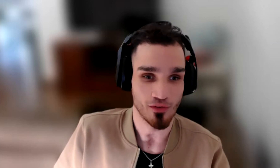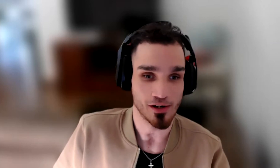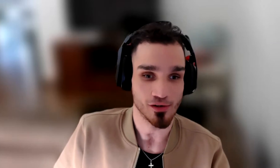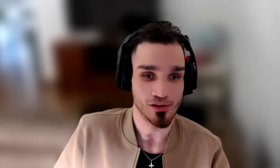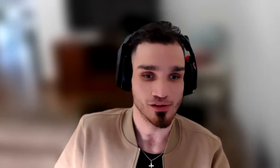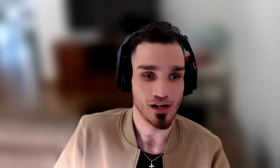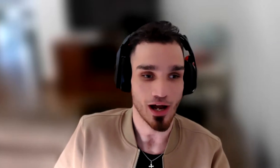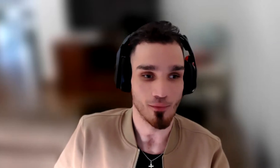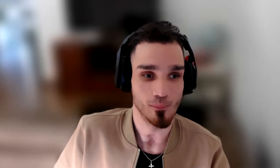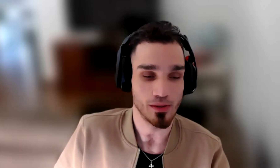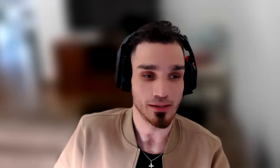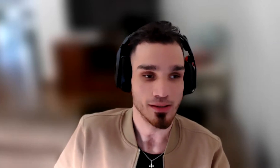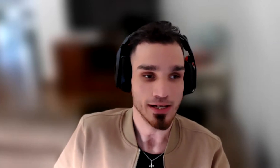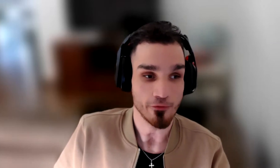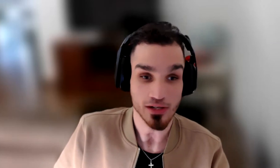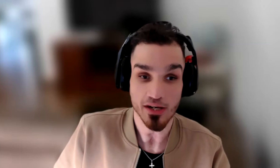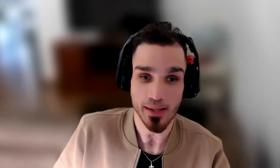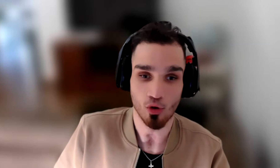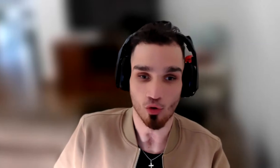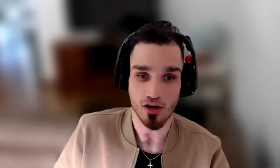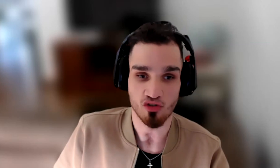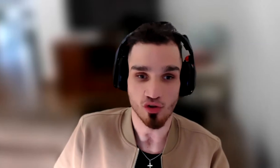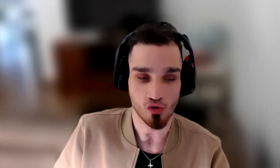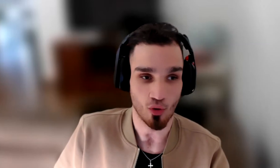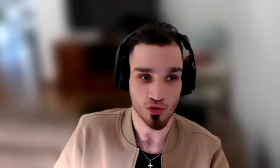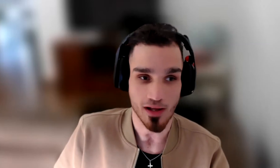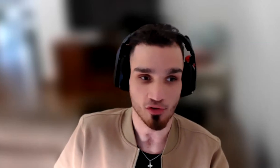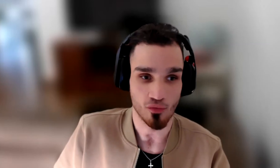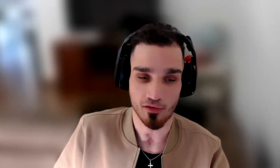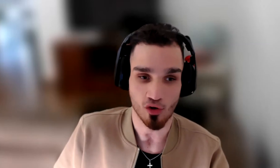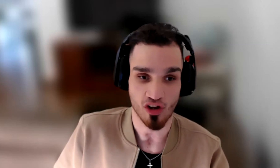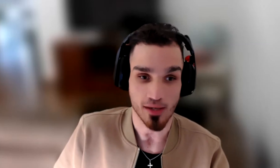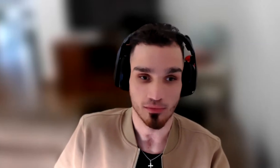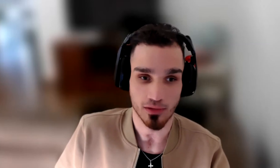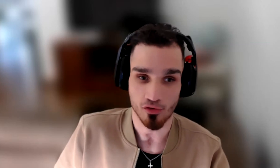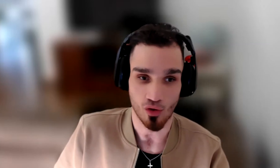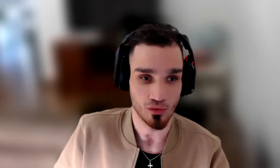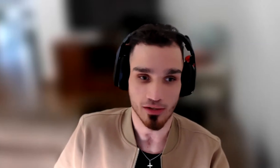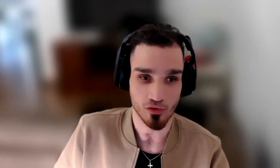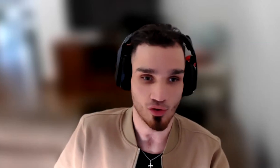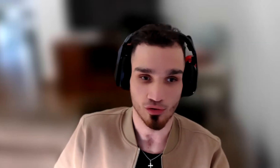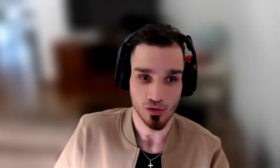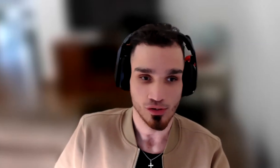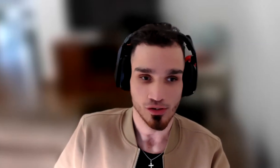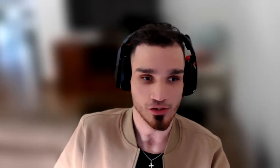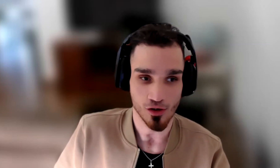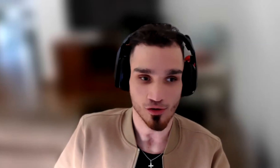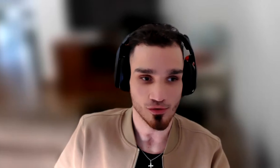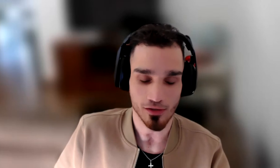keep motivated. But if you need people around you to support you, that's not a shame.